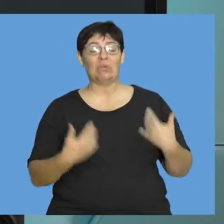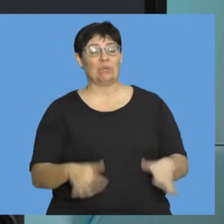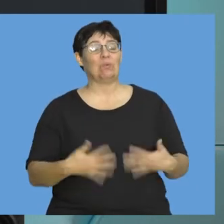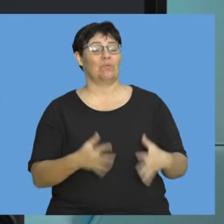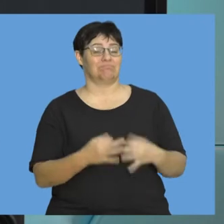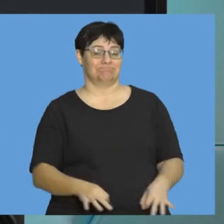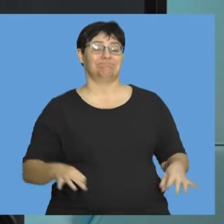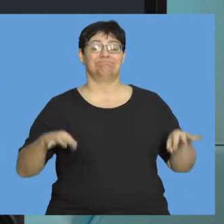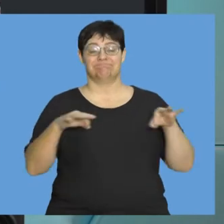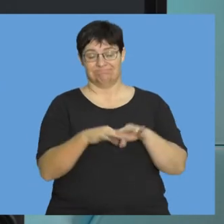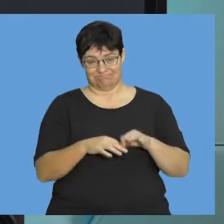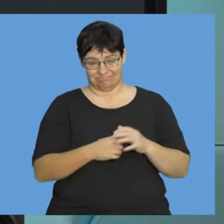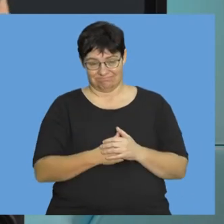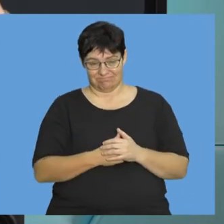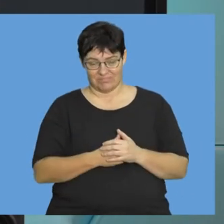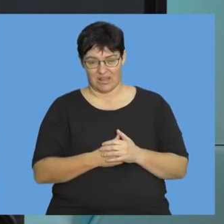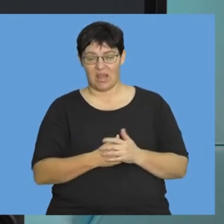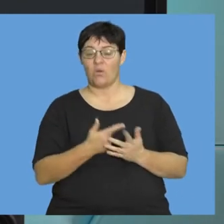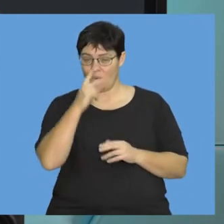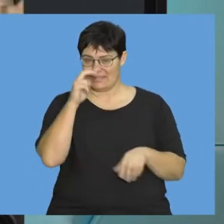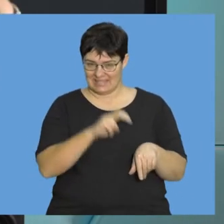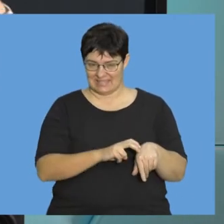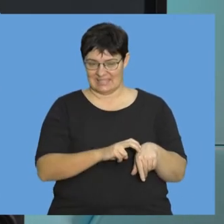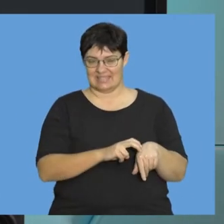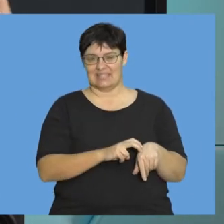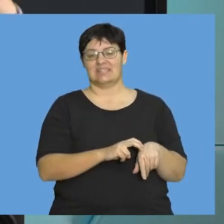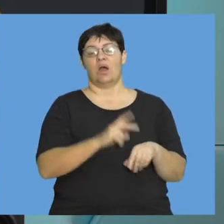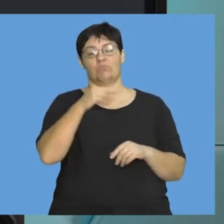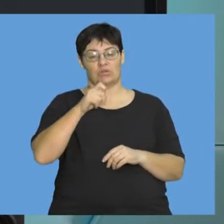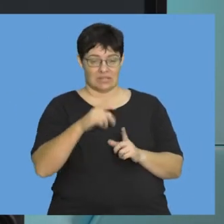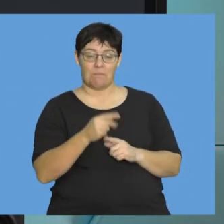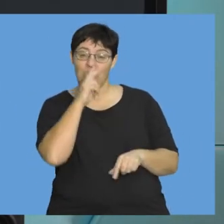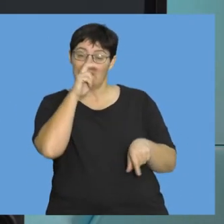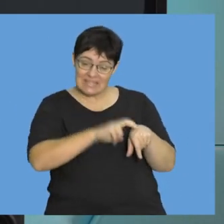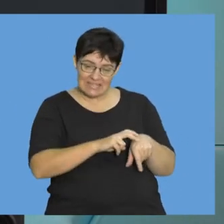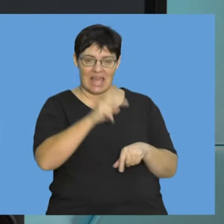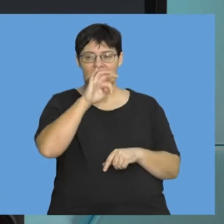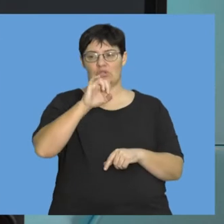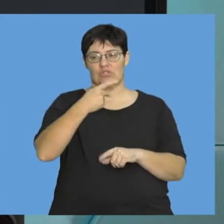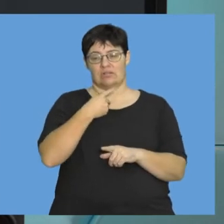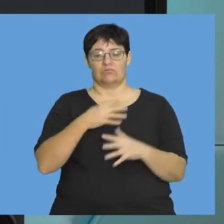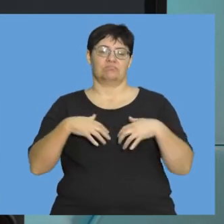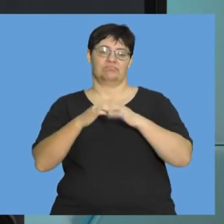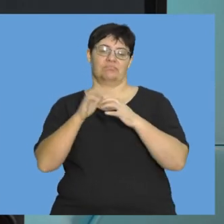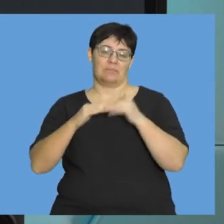are very important when we need proteins with the nitrogen to make them.